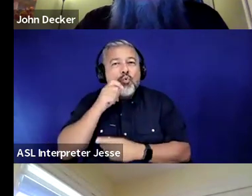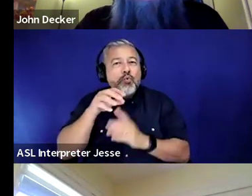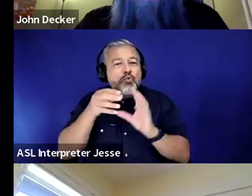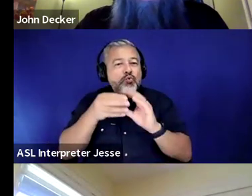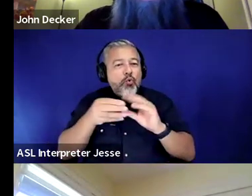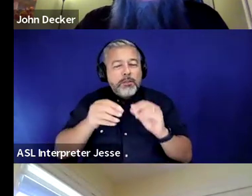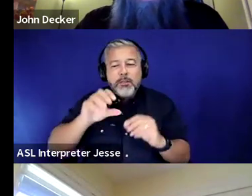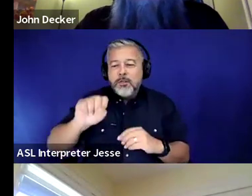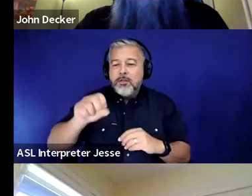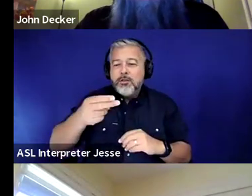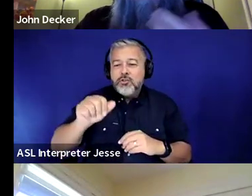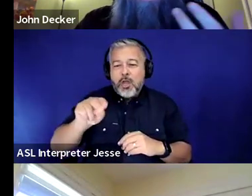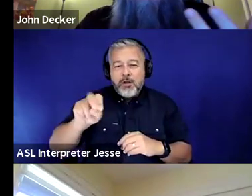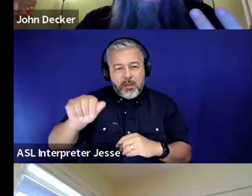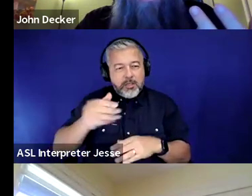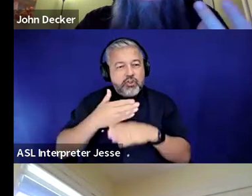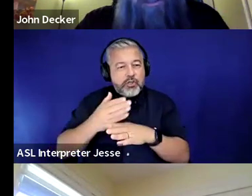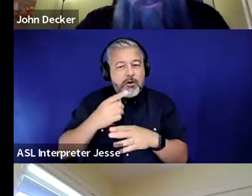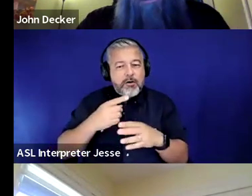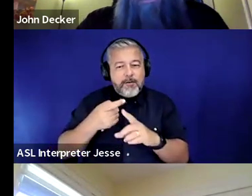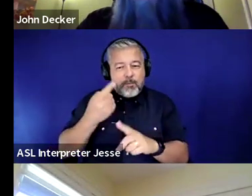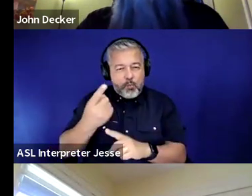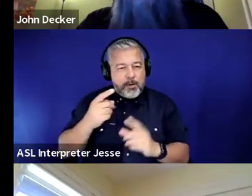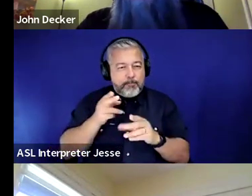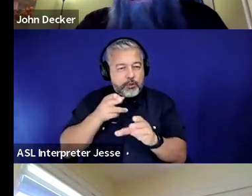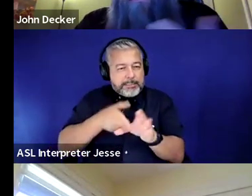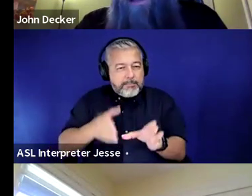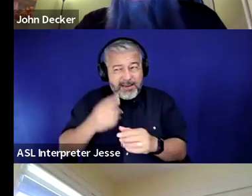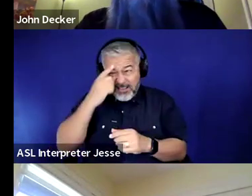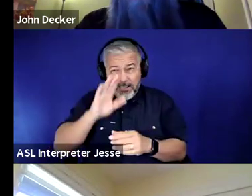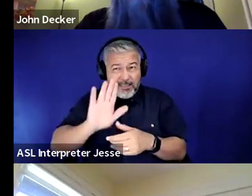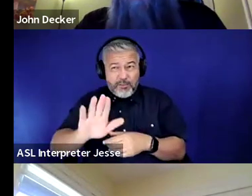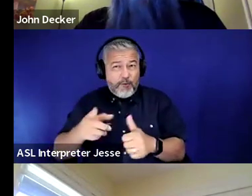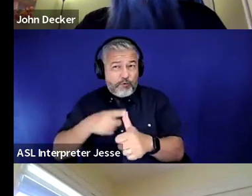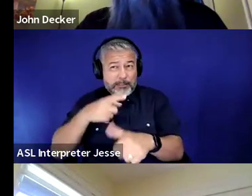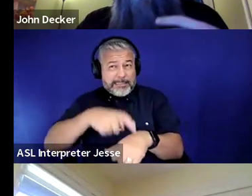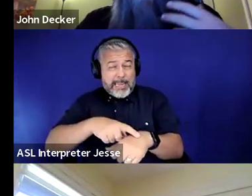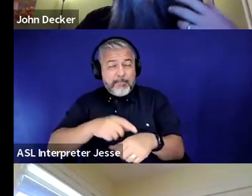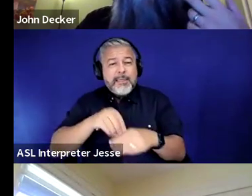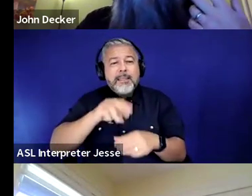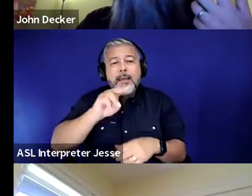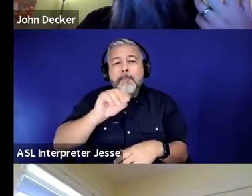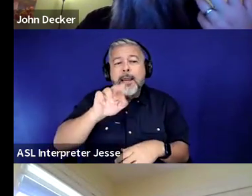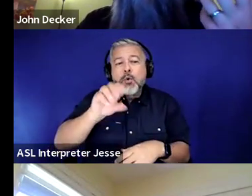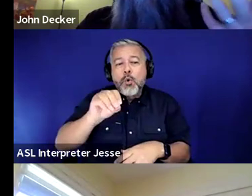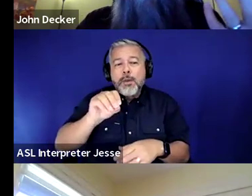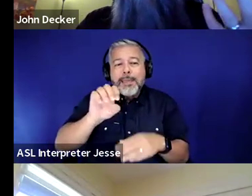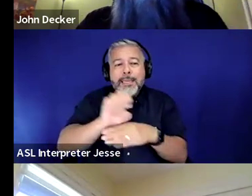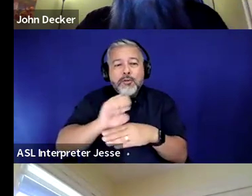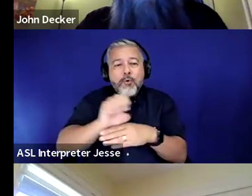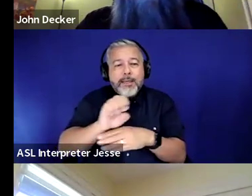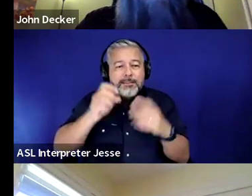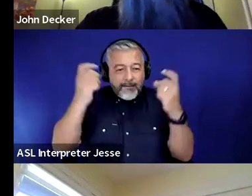one specifically of a participant that I think it was their first time participating in the Micro Enterprise Fair, and she